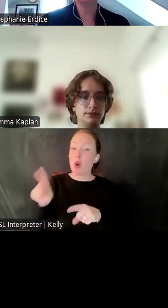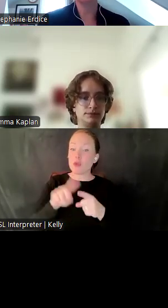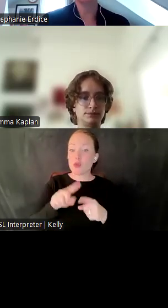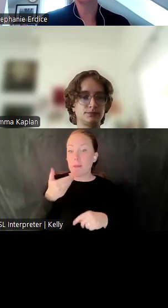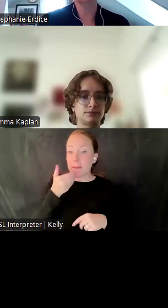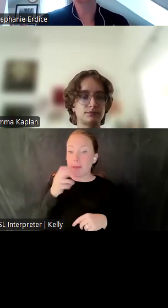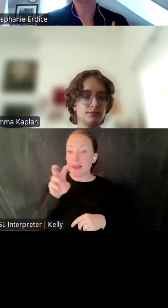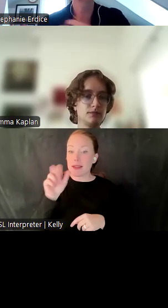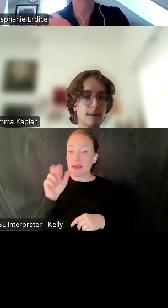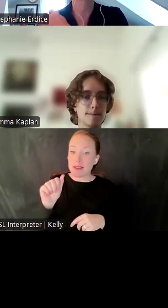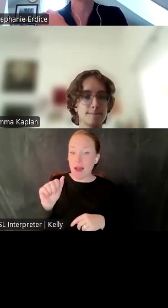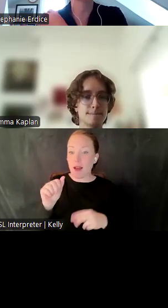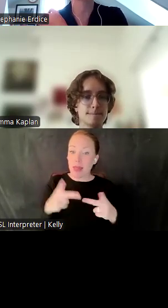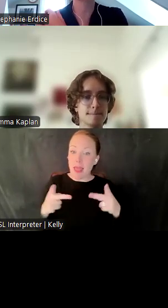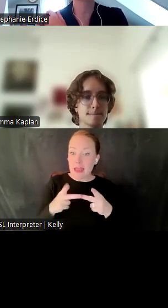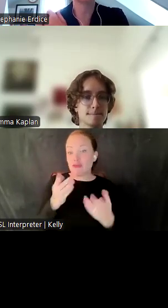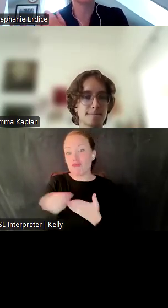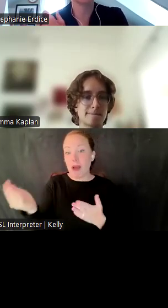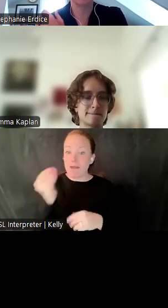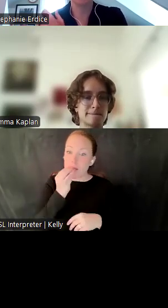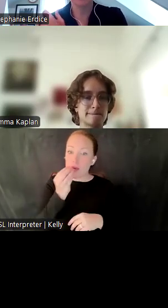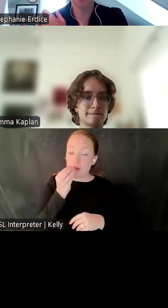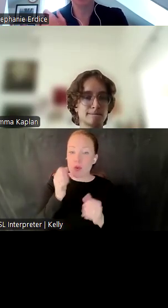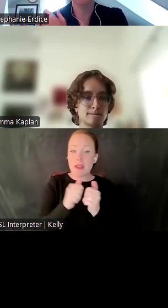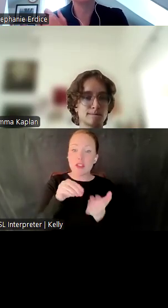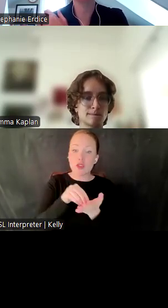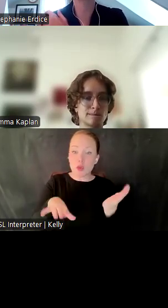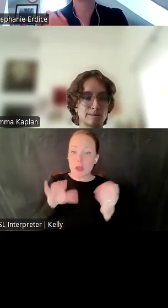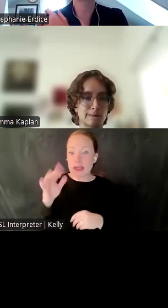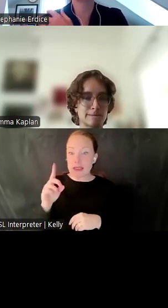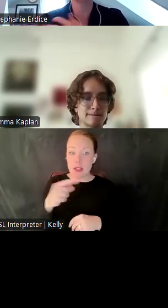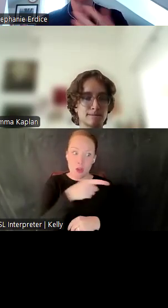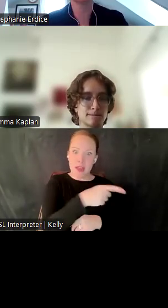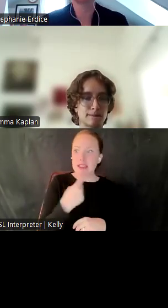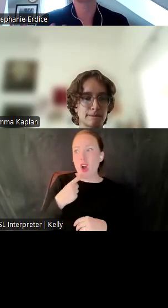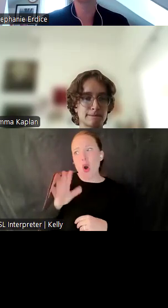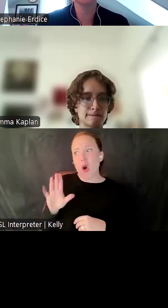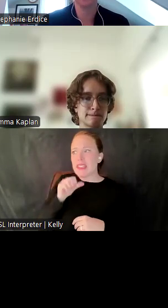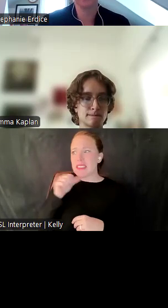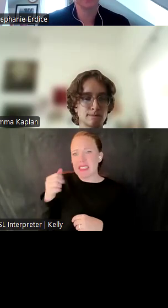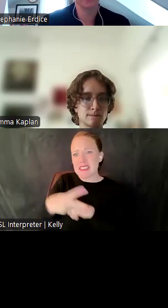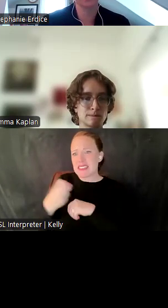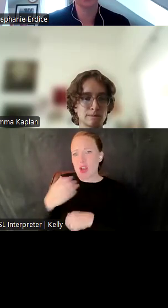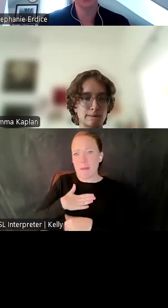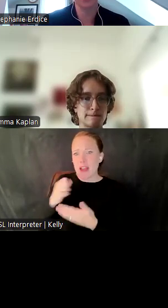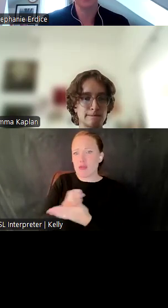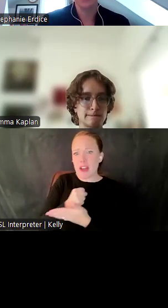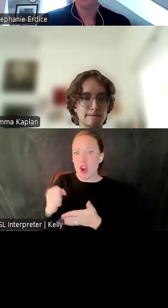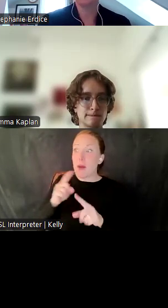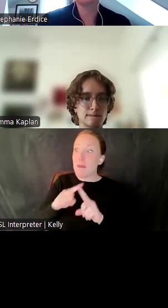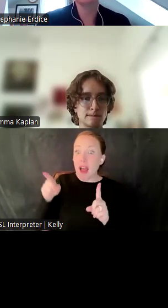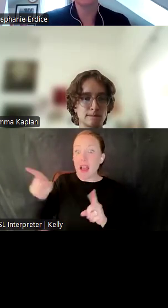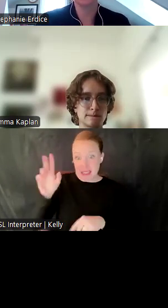And so, they wouldn't say like, oh, this person stole my credit card, but they might say, you might see a student survivor in that